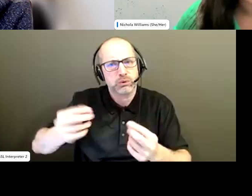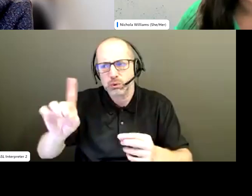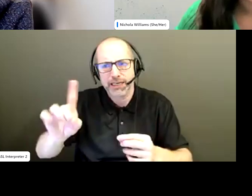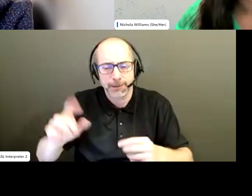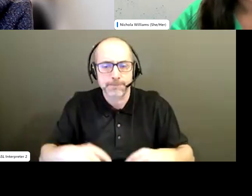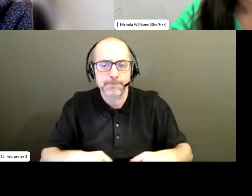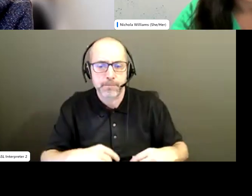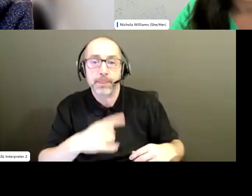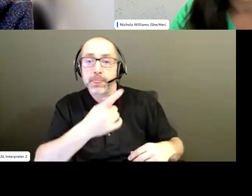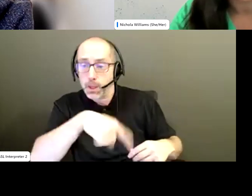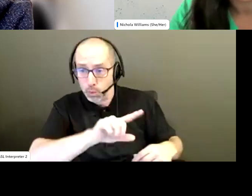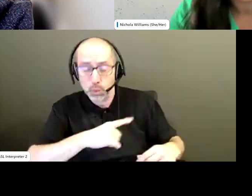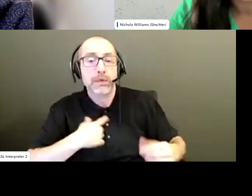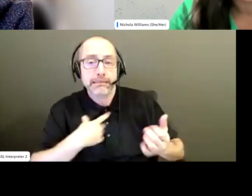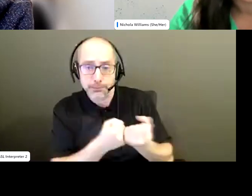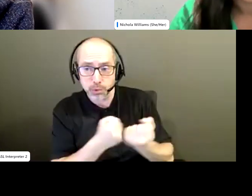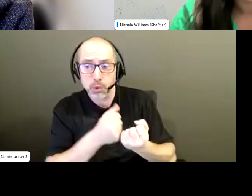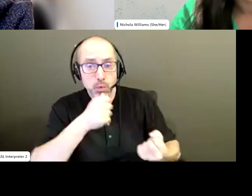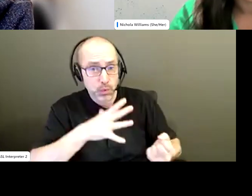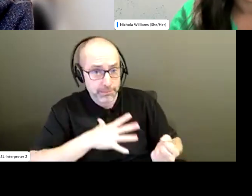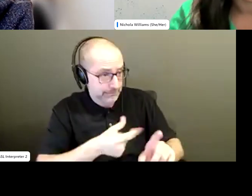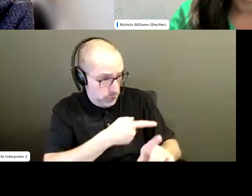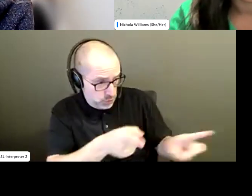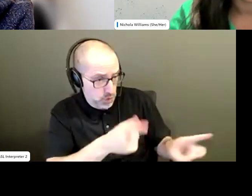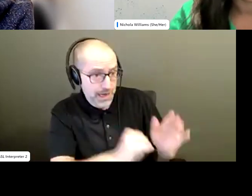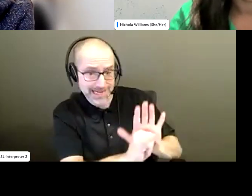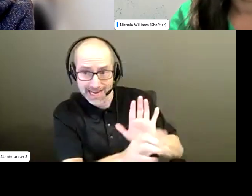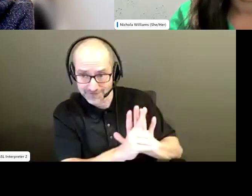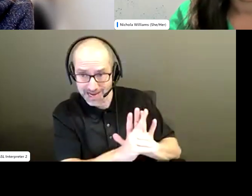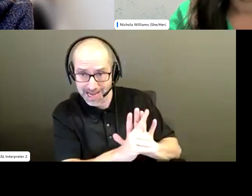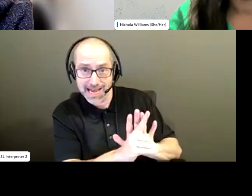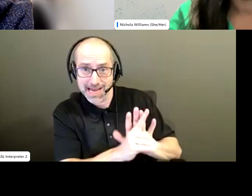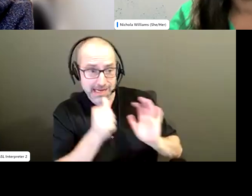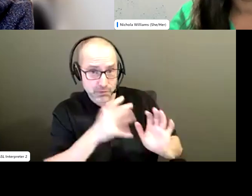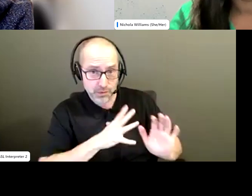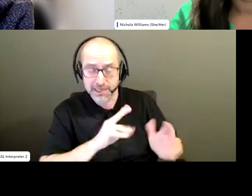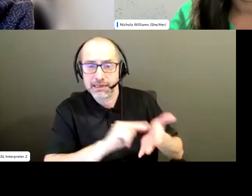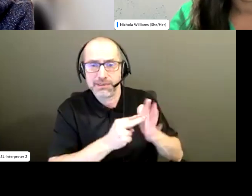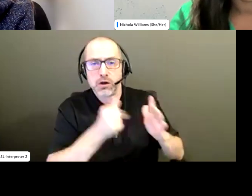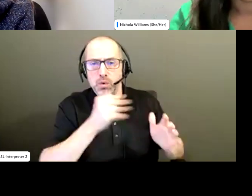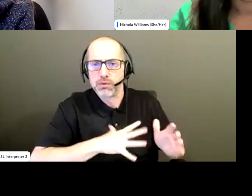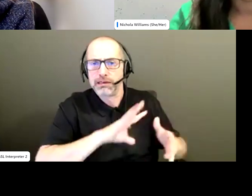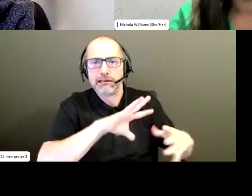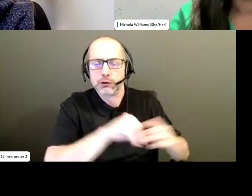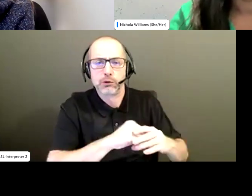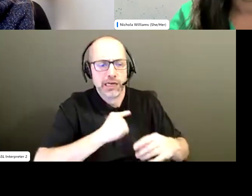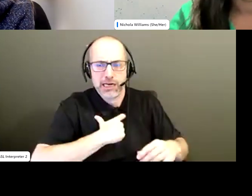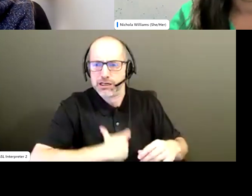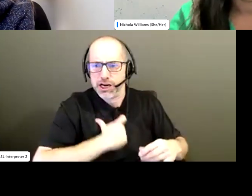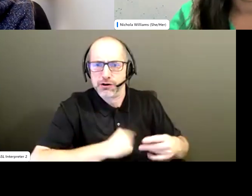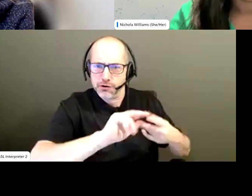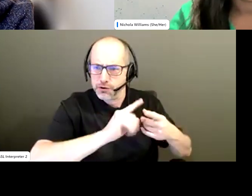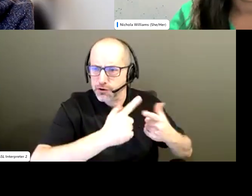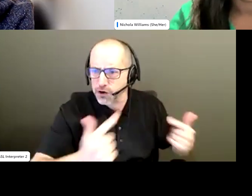women identifying folks. So our definition of women includes trans women, gender diverse individuals.